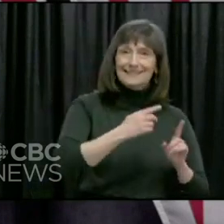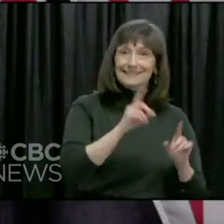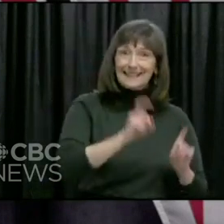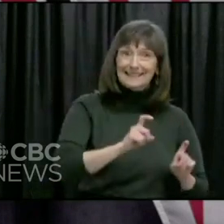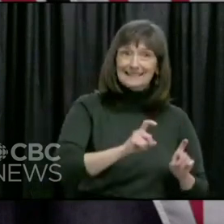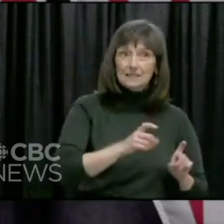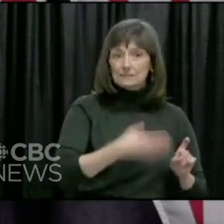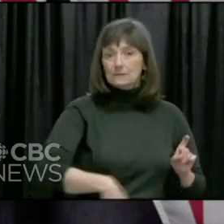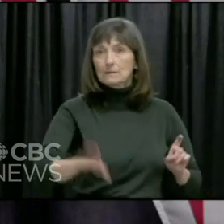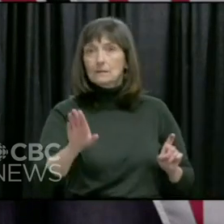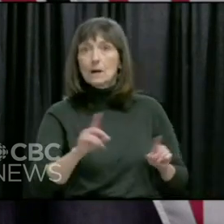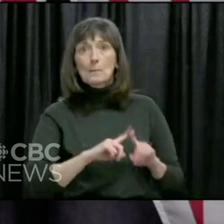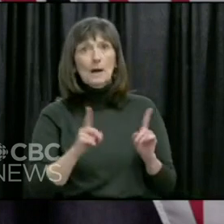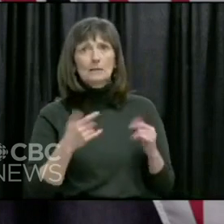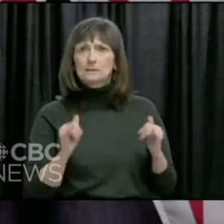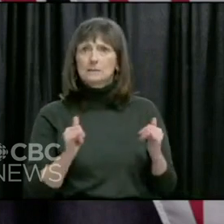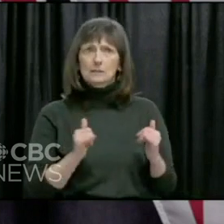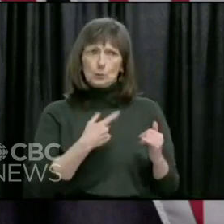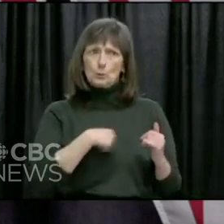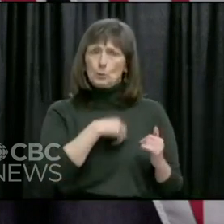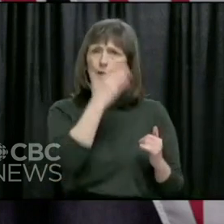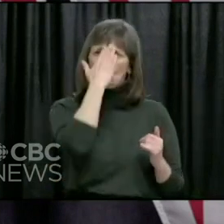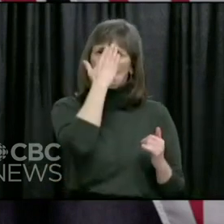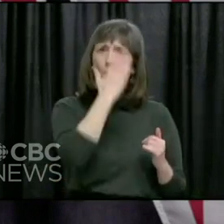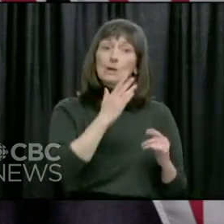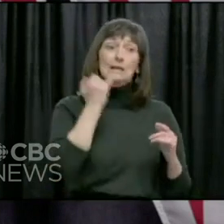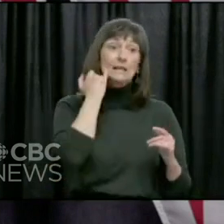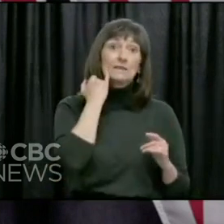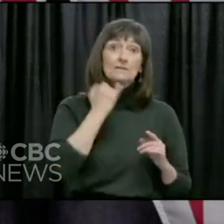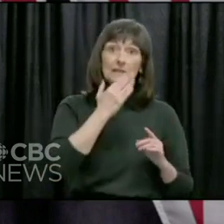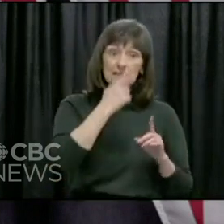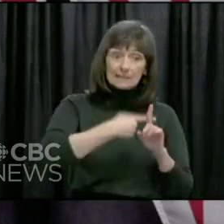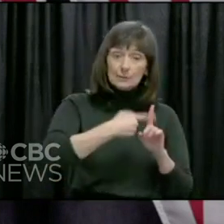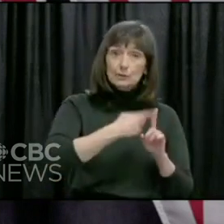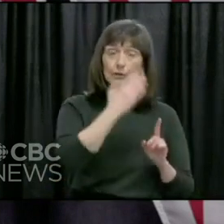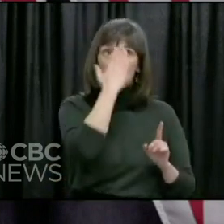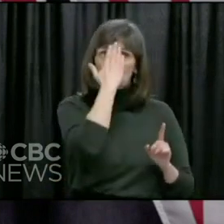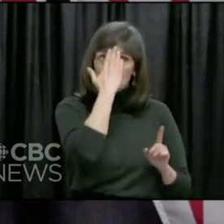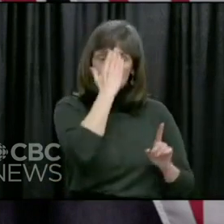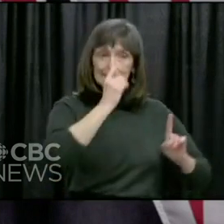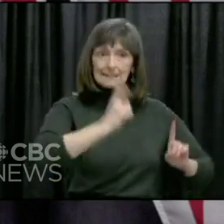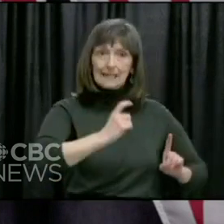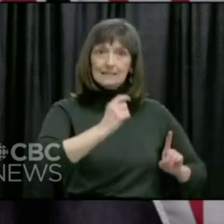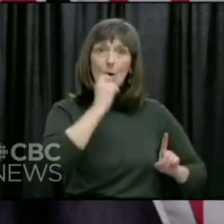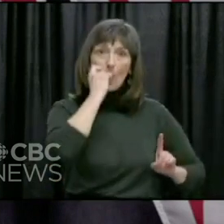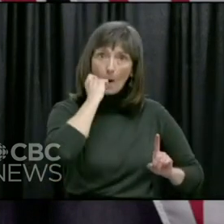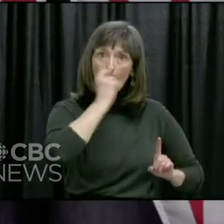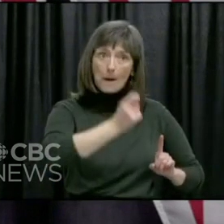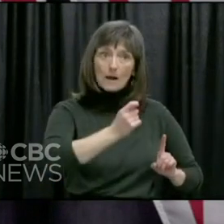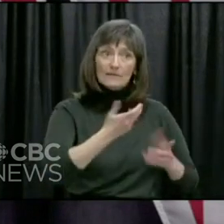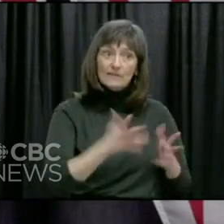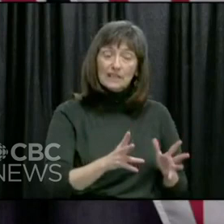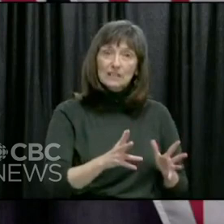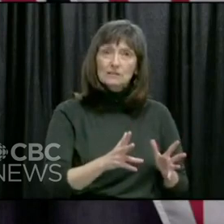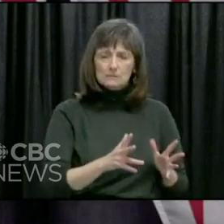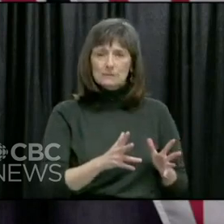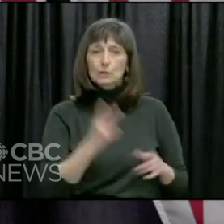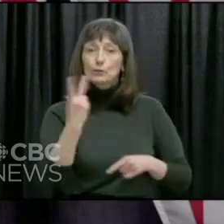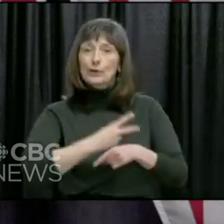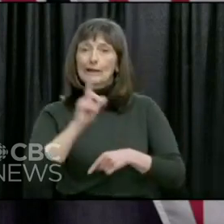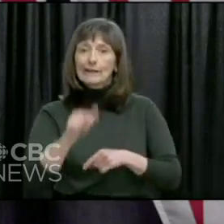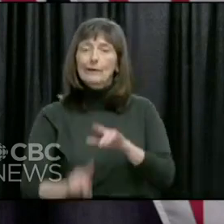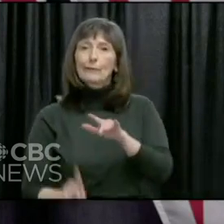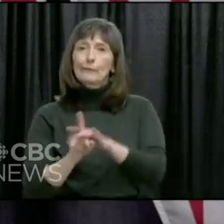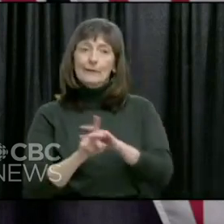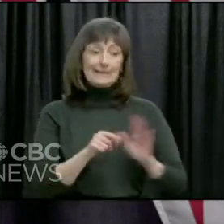may still be able to transmit the virus in that situation. So, testing in and of itself is not an effective way to